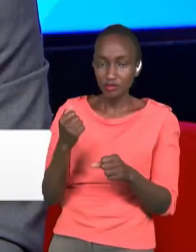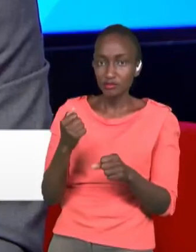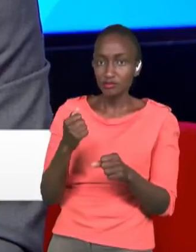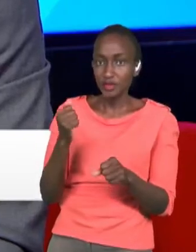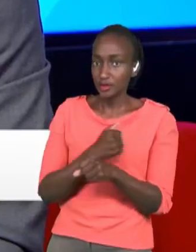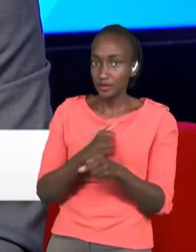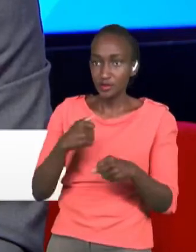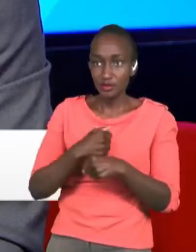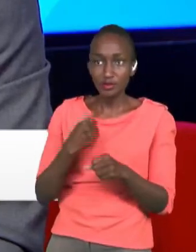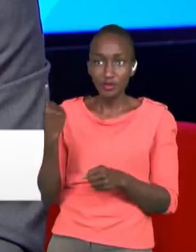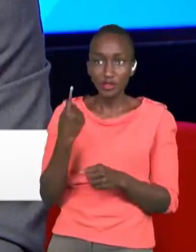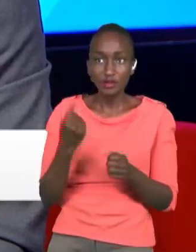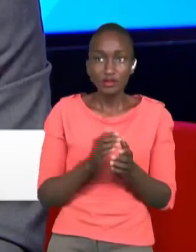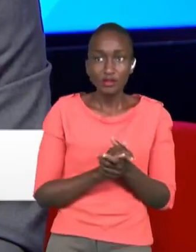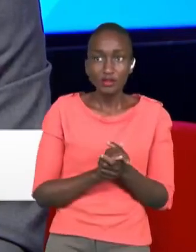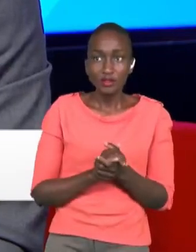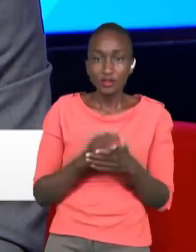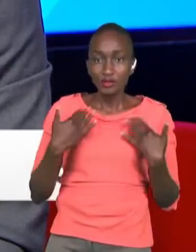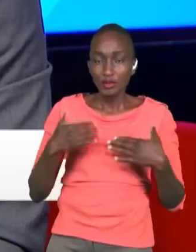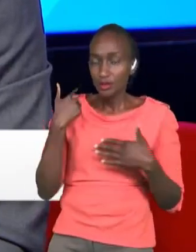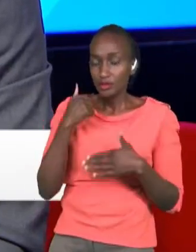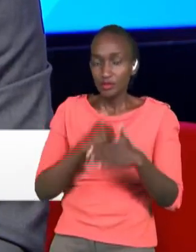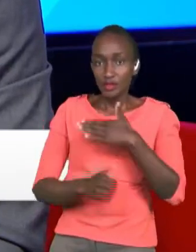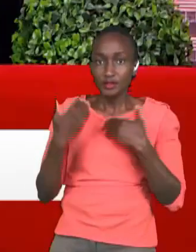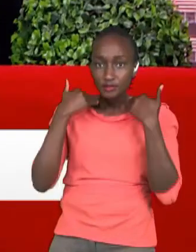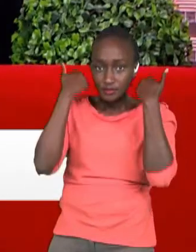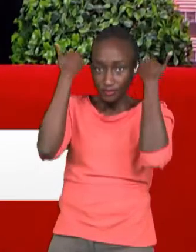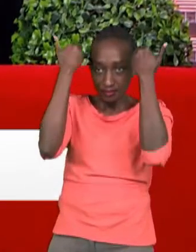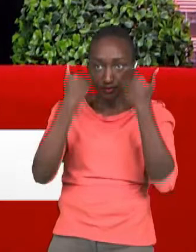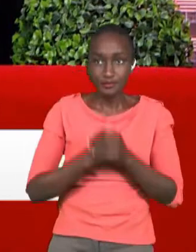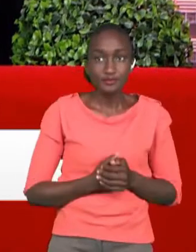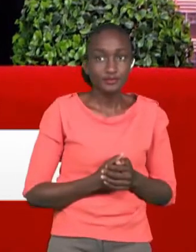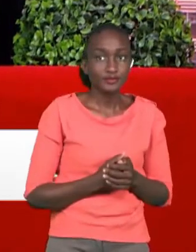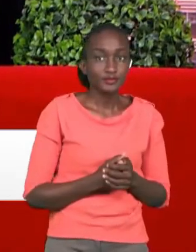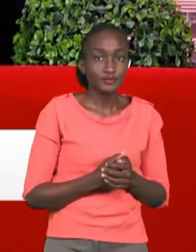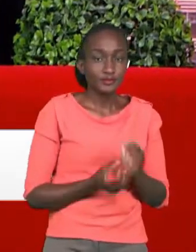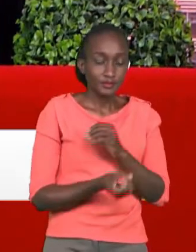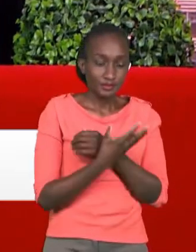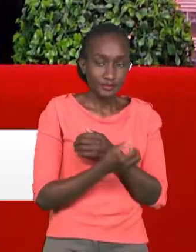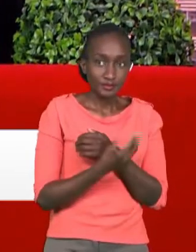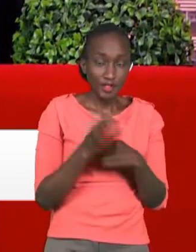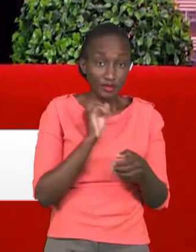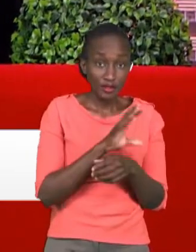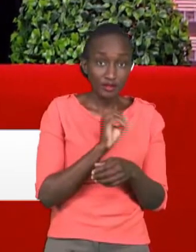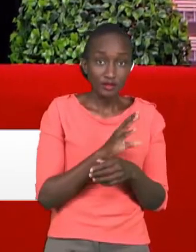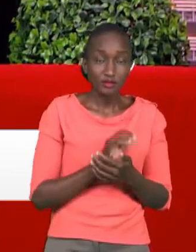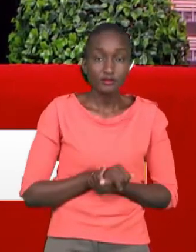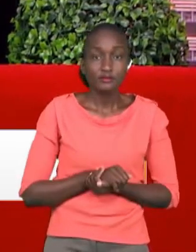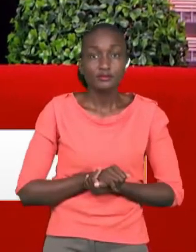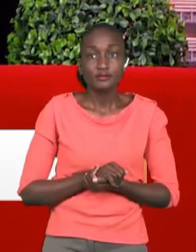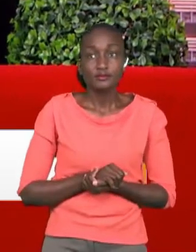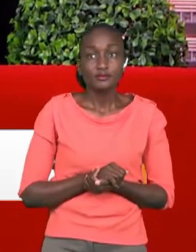psychosocial support of patients who are under depression? Like that, it's a counseling. With the counseling,